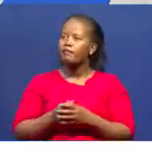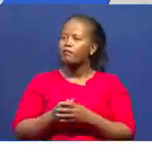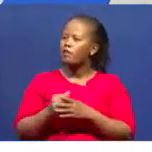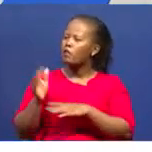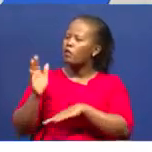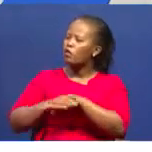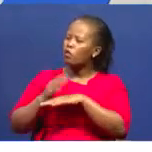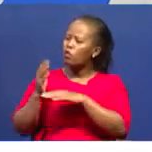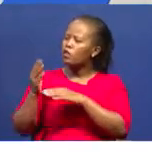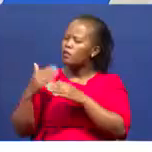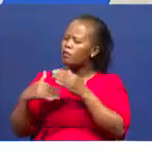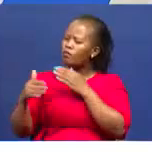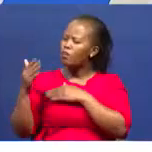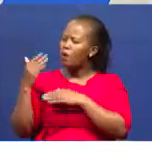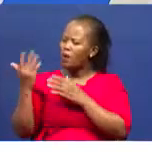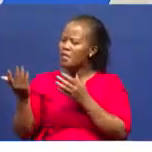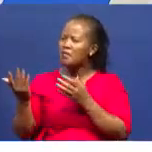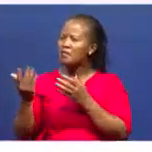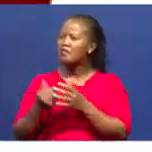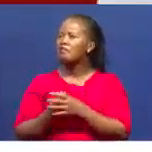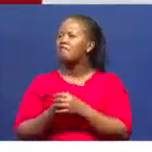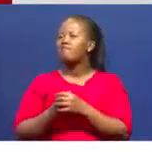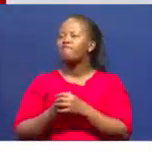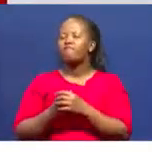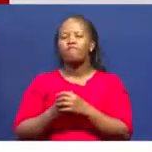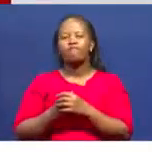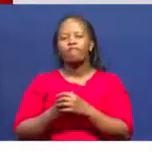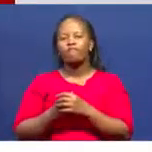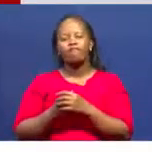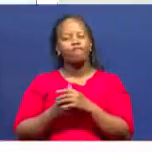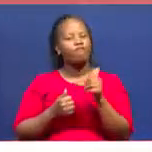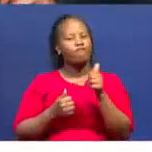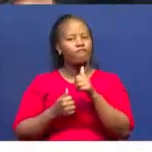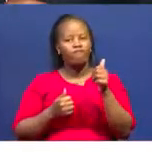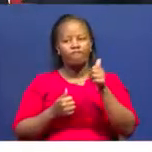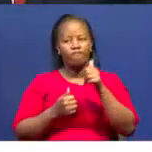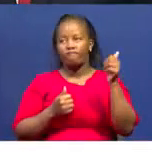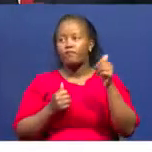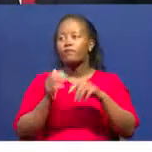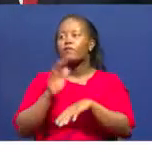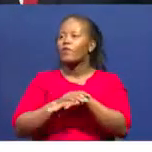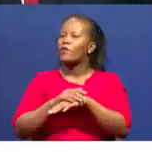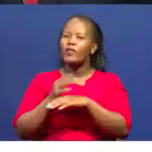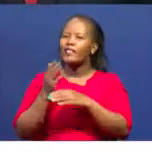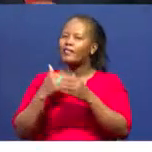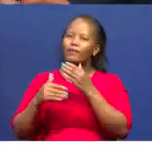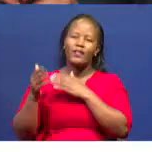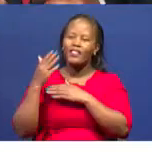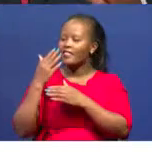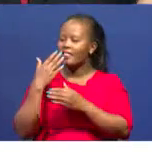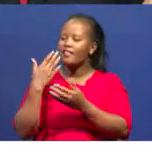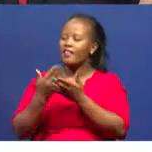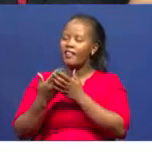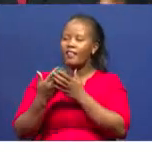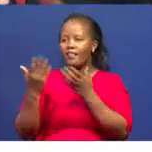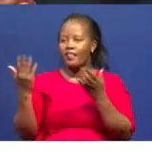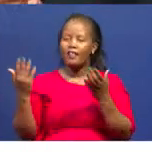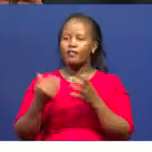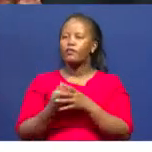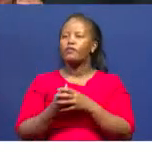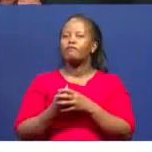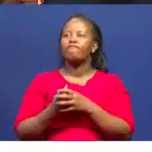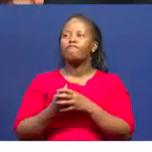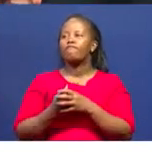you. Good morning. Well, thank you very much for giving us your time this morning, speaking to